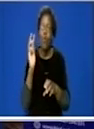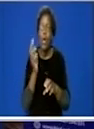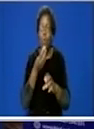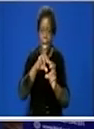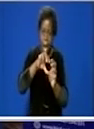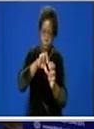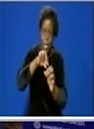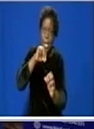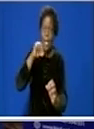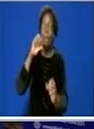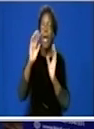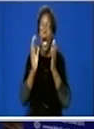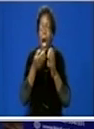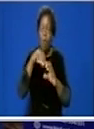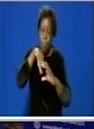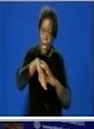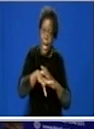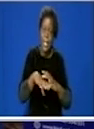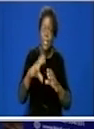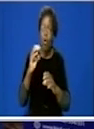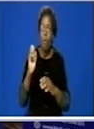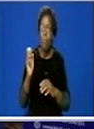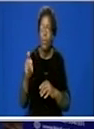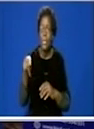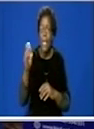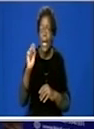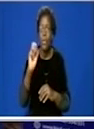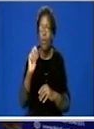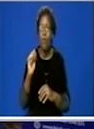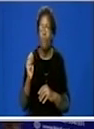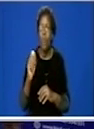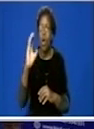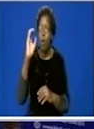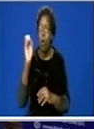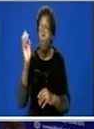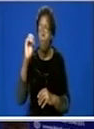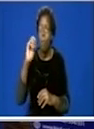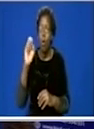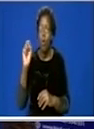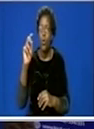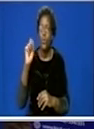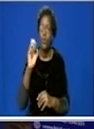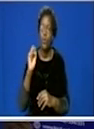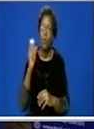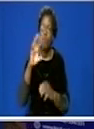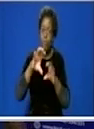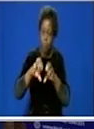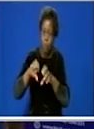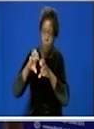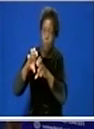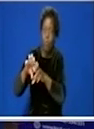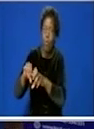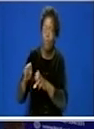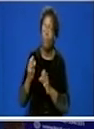how plants compensate for absence of locomotion movement. How plants compensate for absence